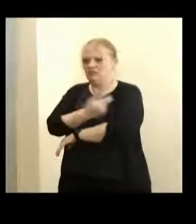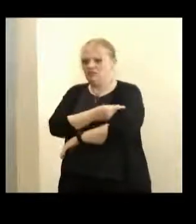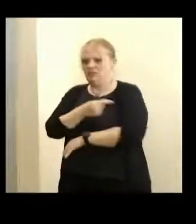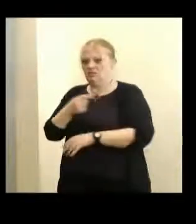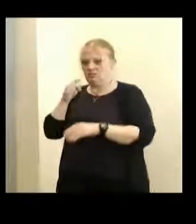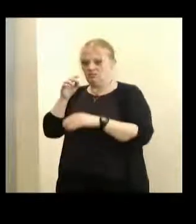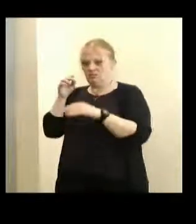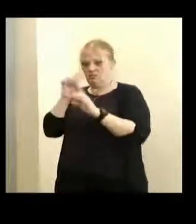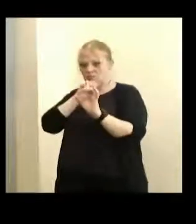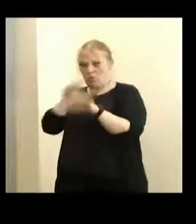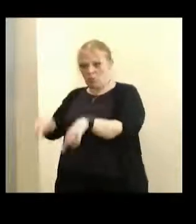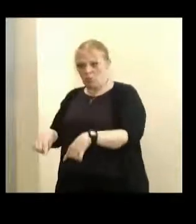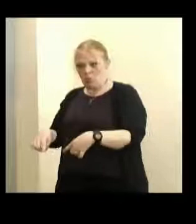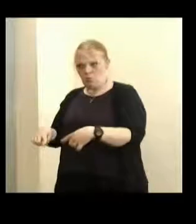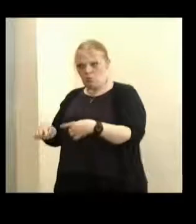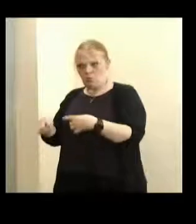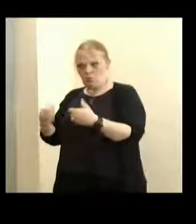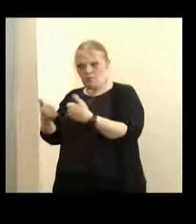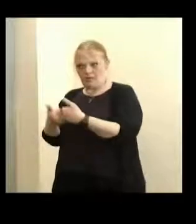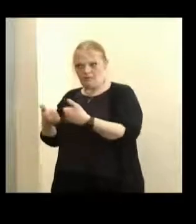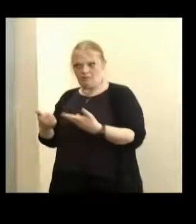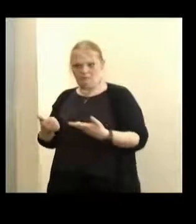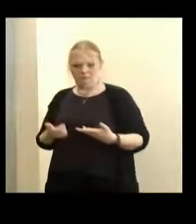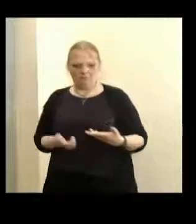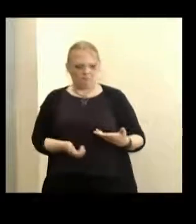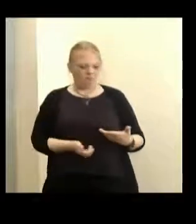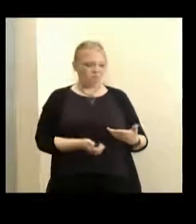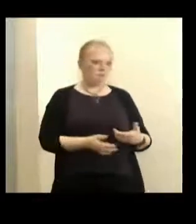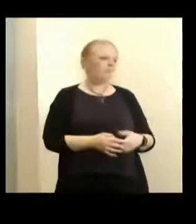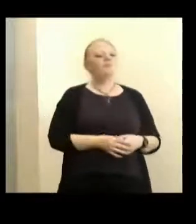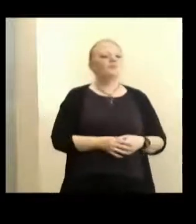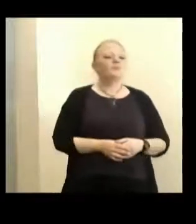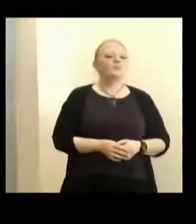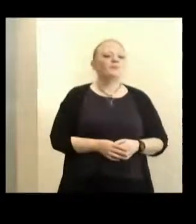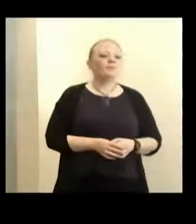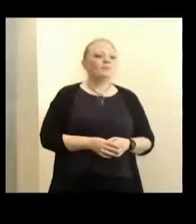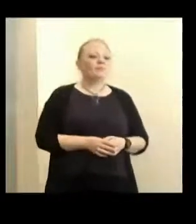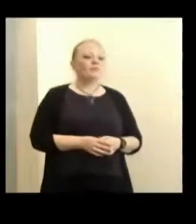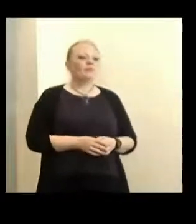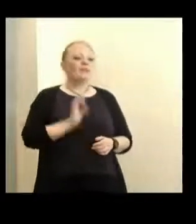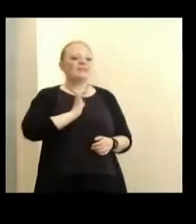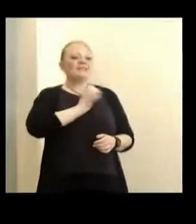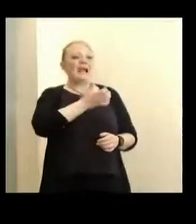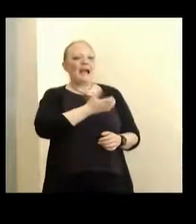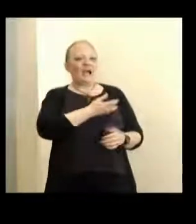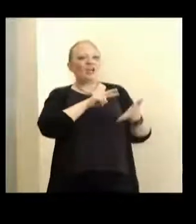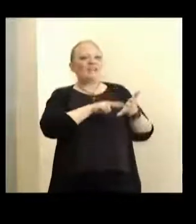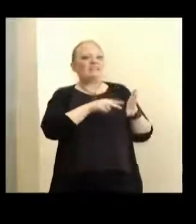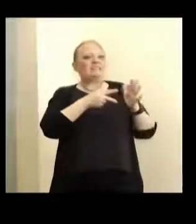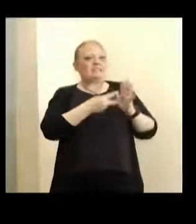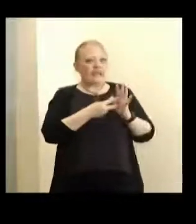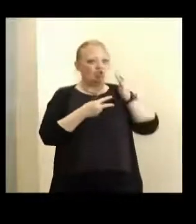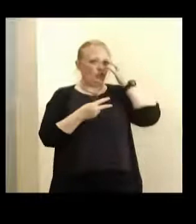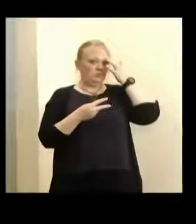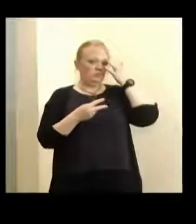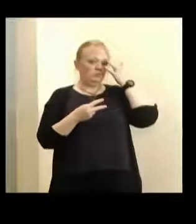come to the game? It is our intention to move forward with this plan.